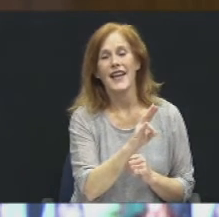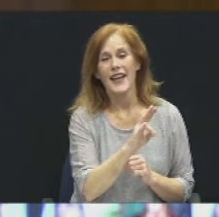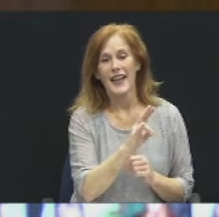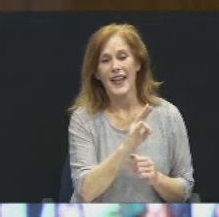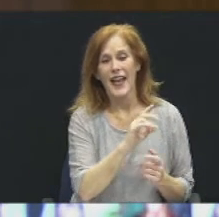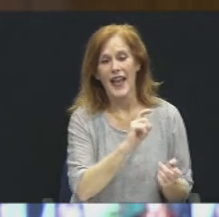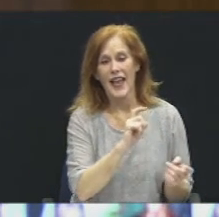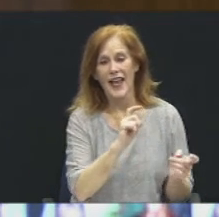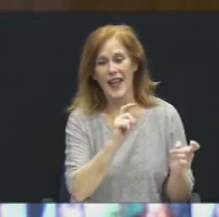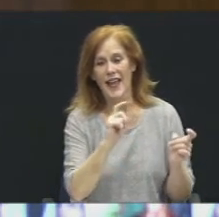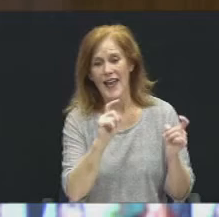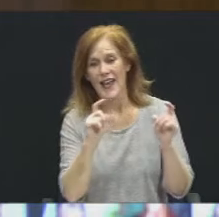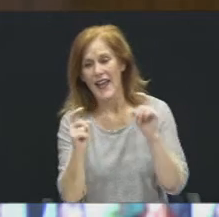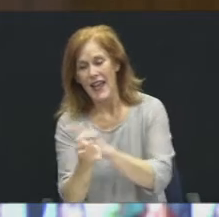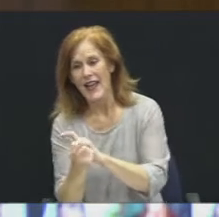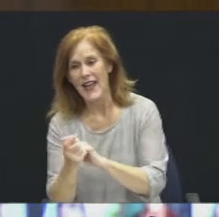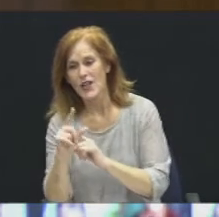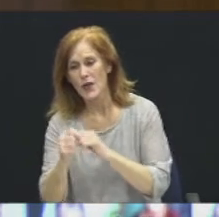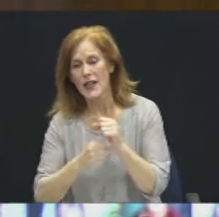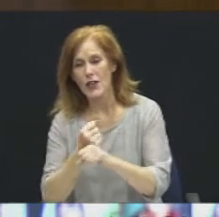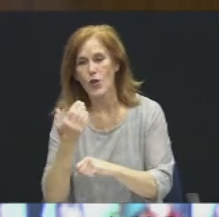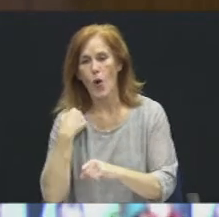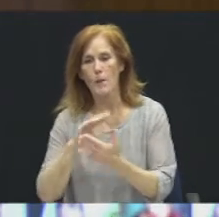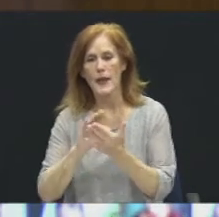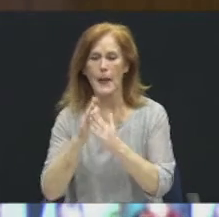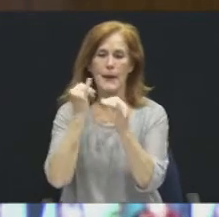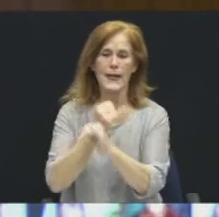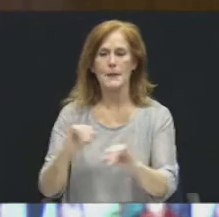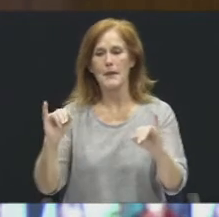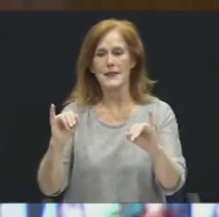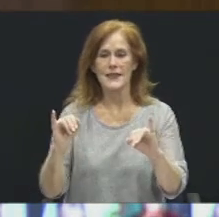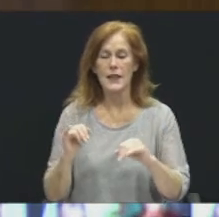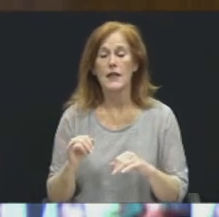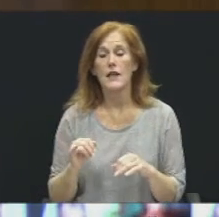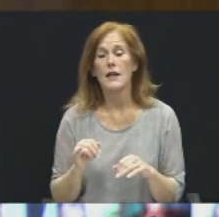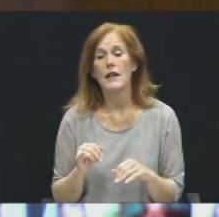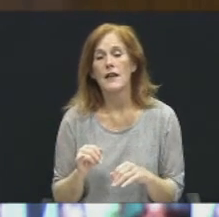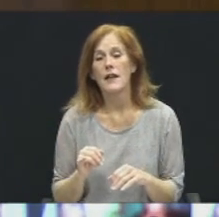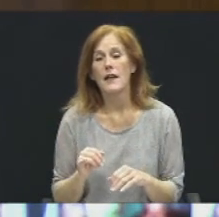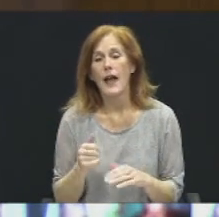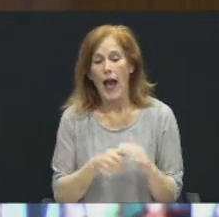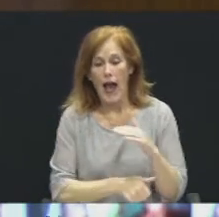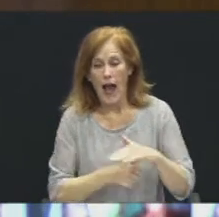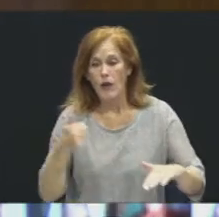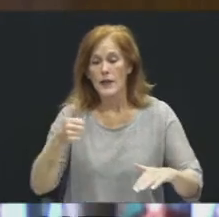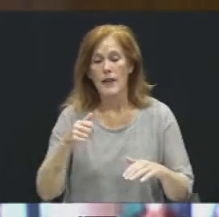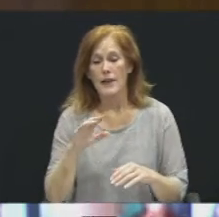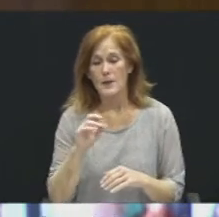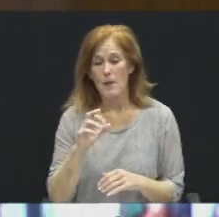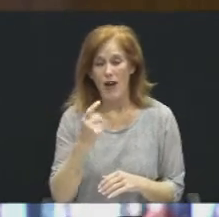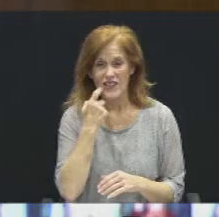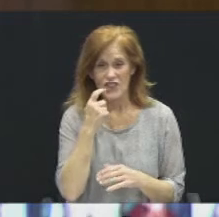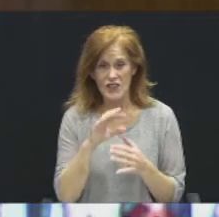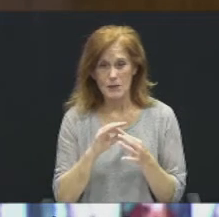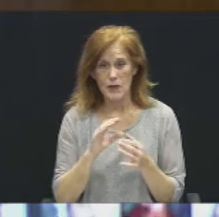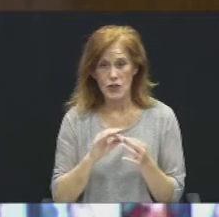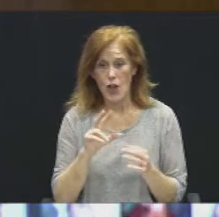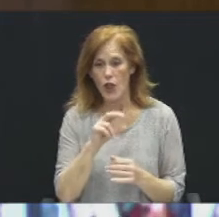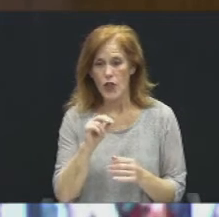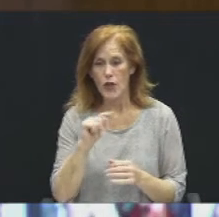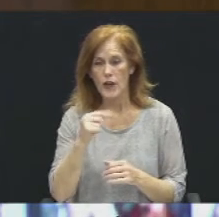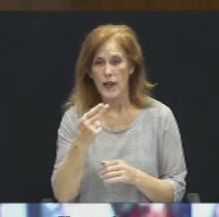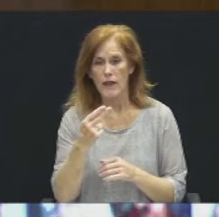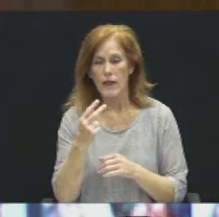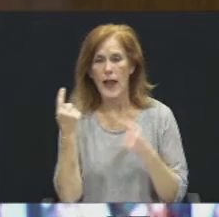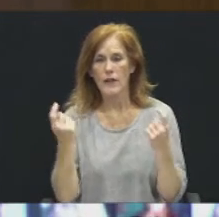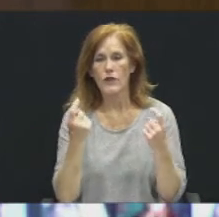but as an independent commission, 20 years. But also it is, Mark was just saying, the 30th anniversary of